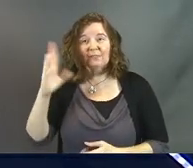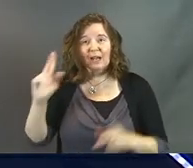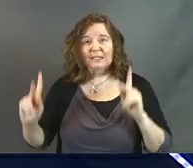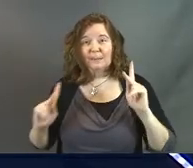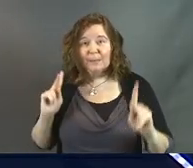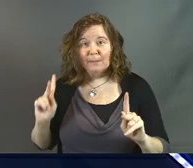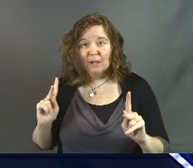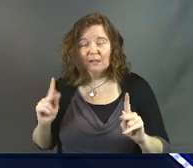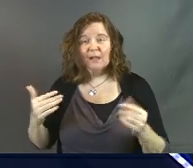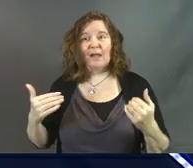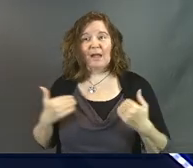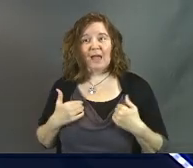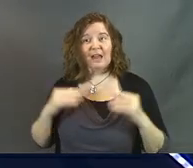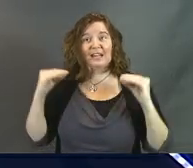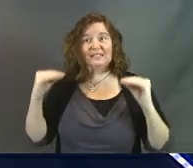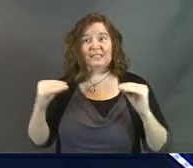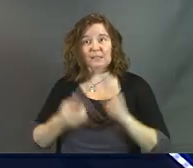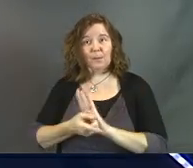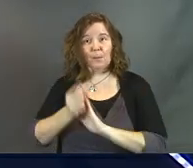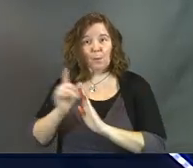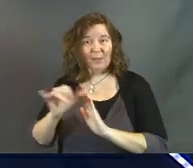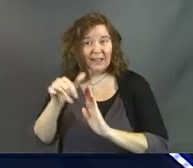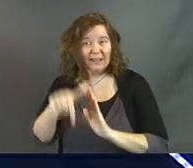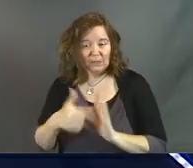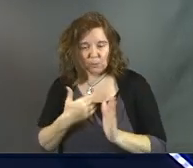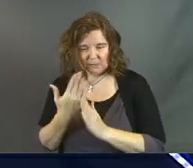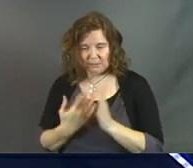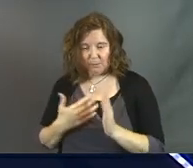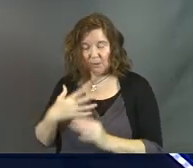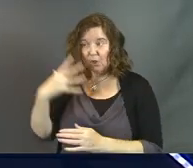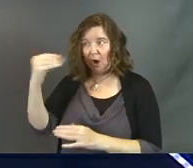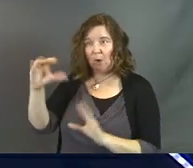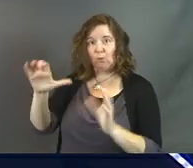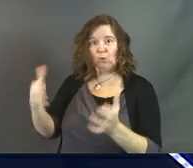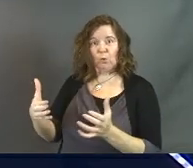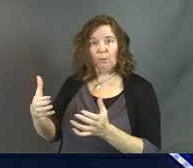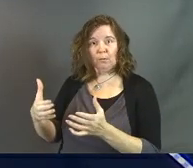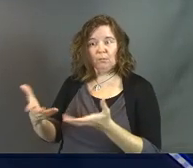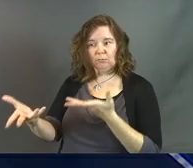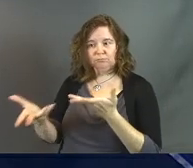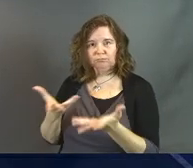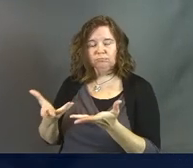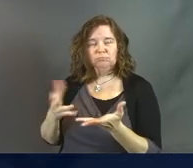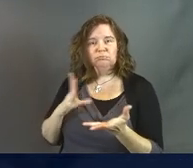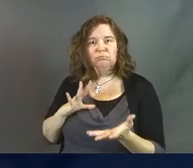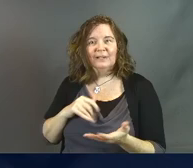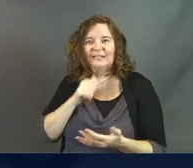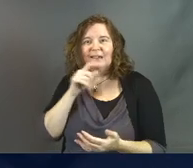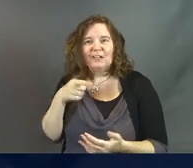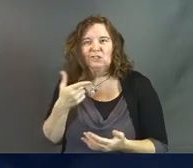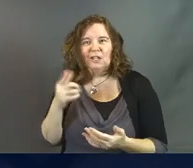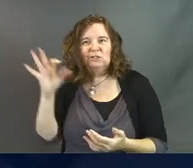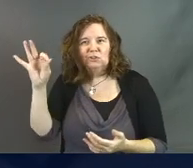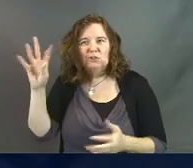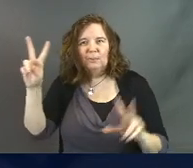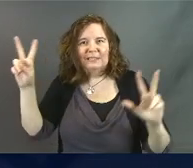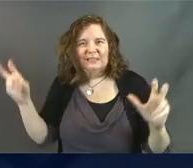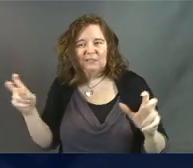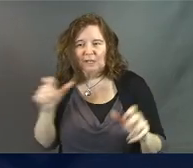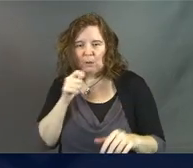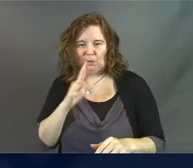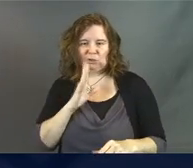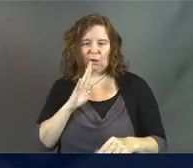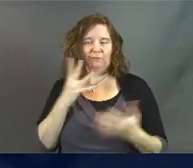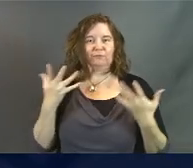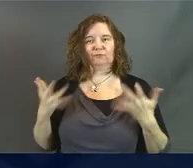God's people had a teachable moment like this with somebody in their outgroup? It's not just a sermon series. And